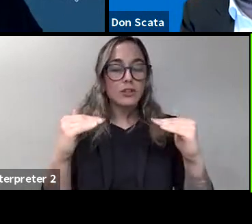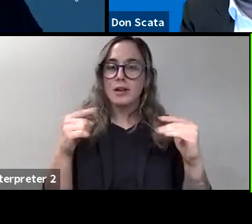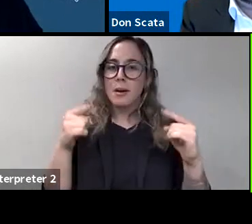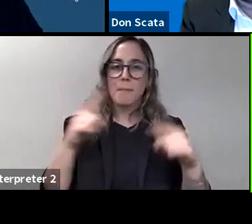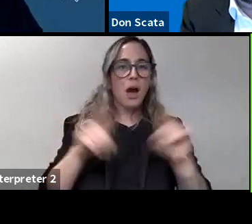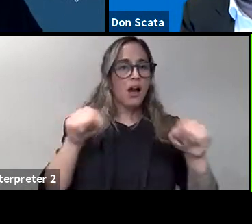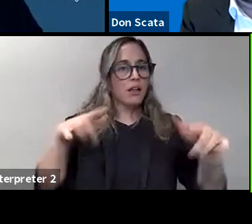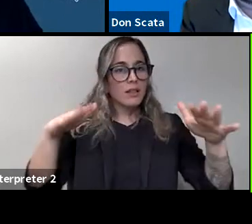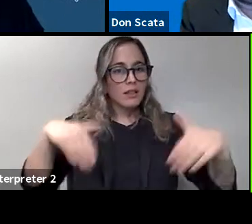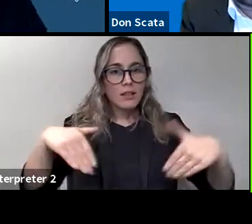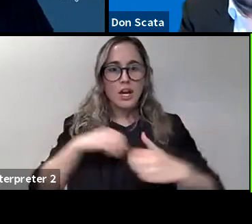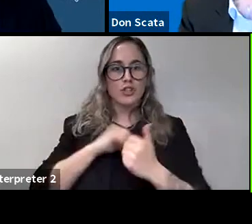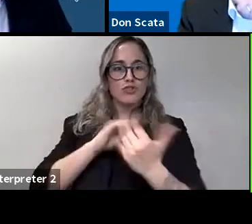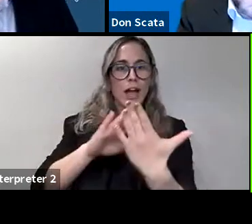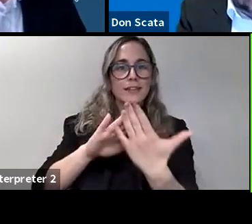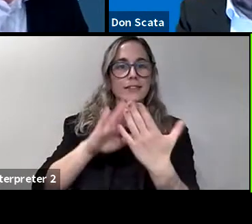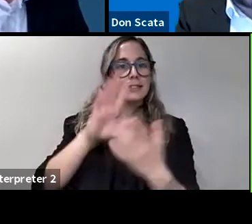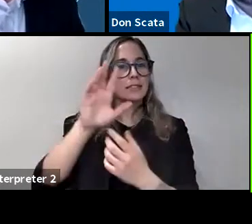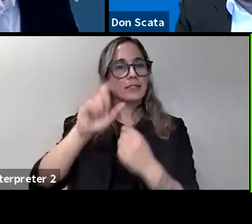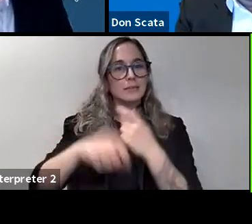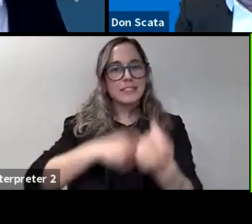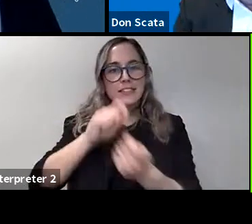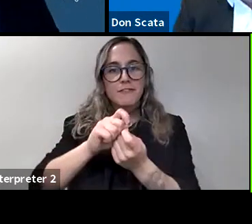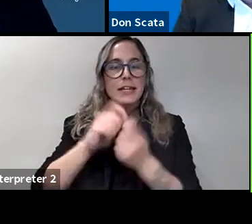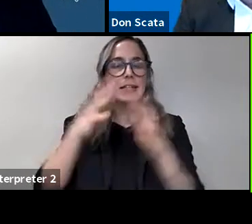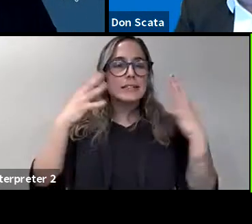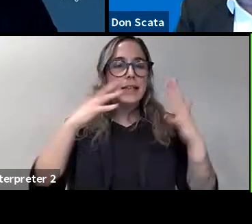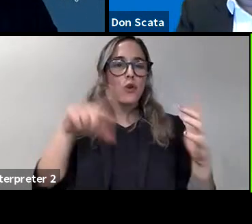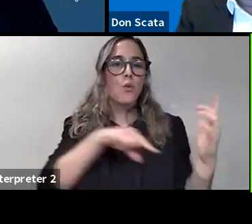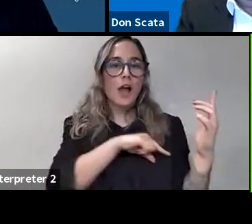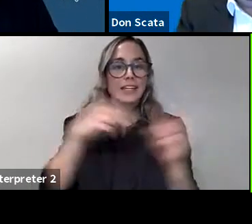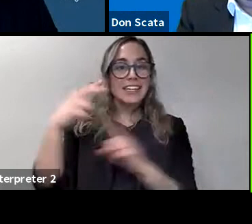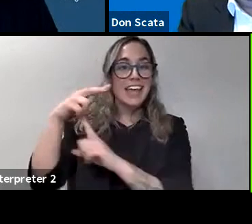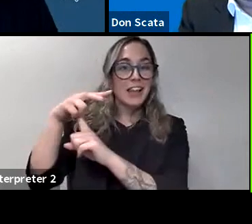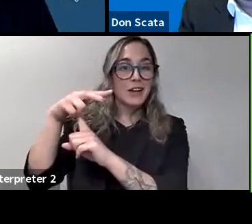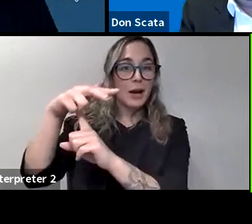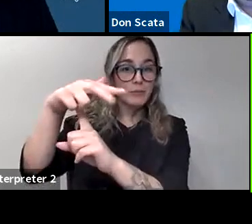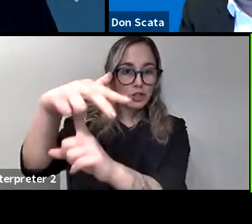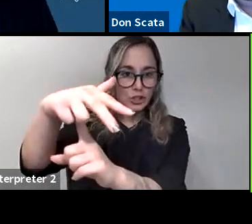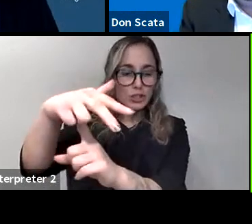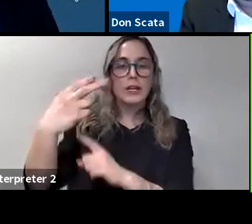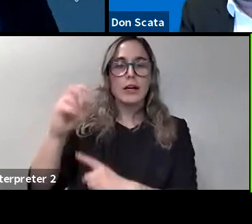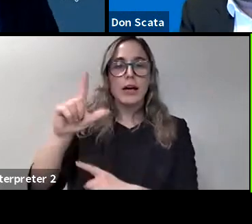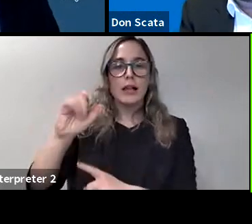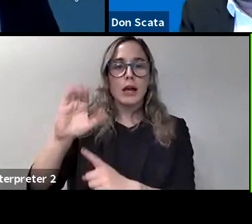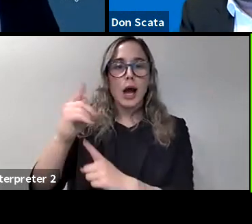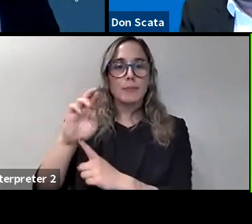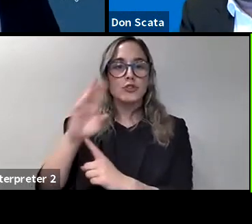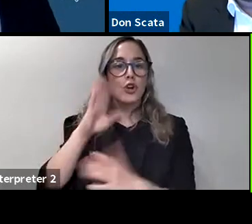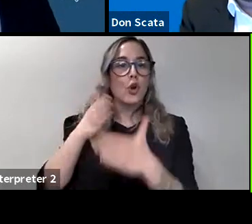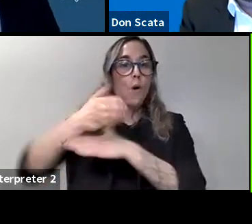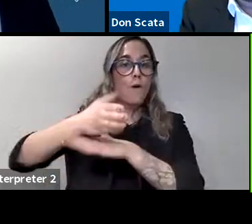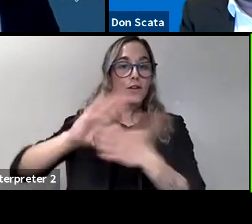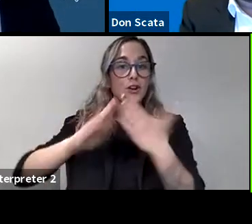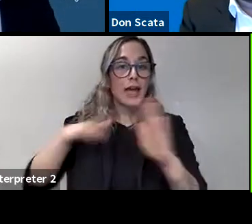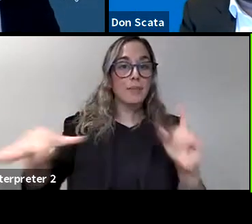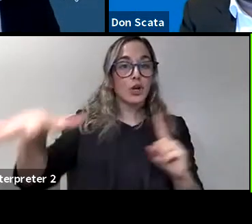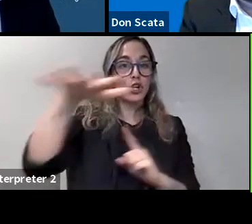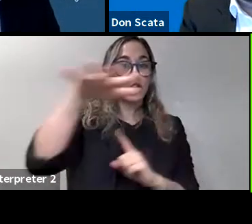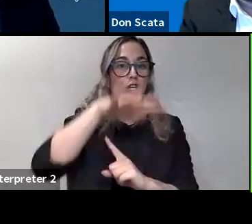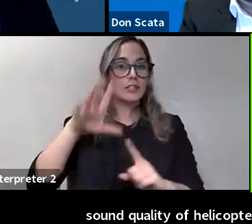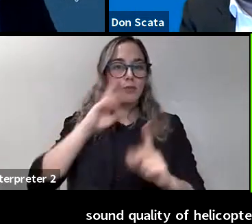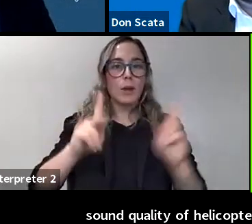address the particular sound quality of helicopters that fly over residential neighborhoods, not just to and from